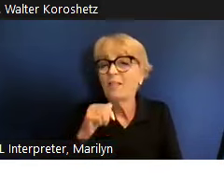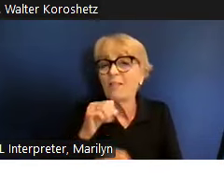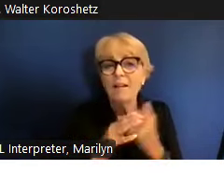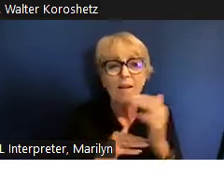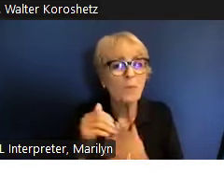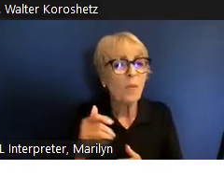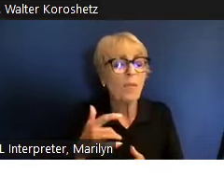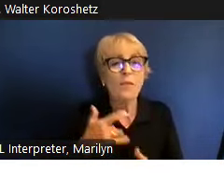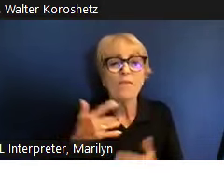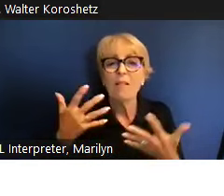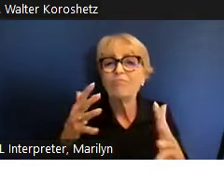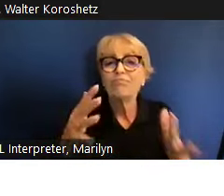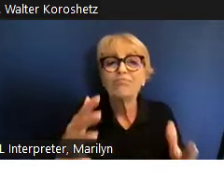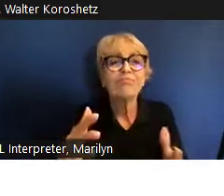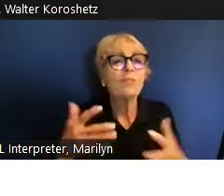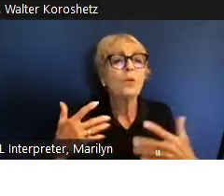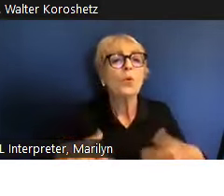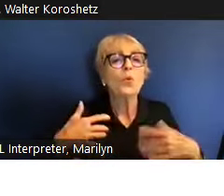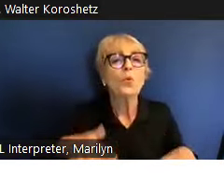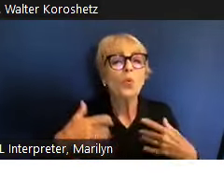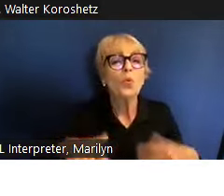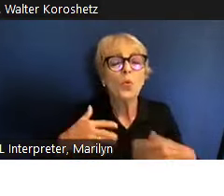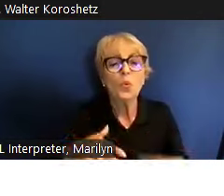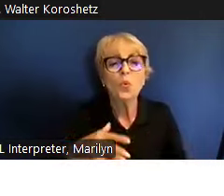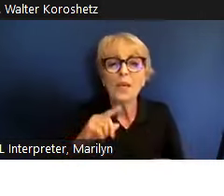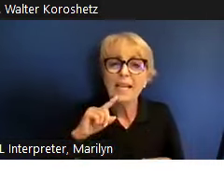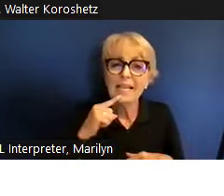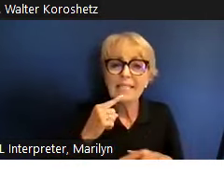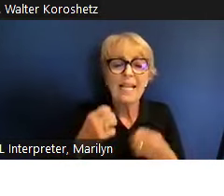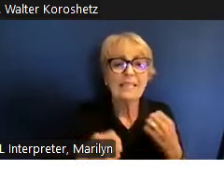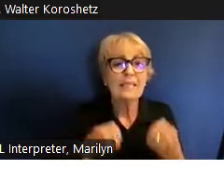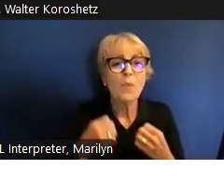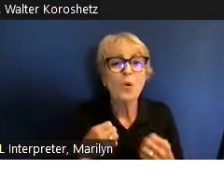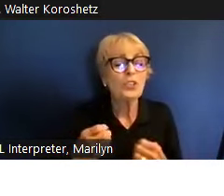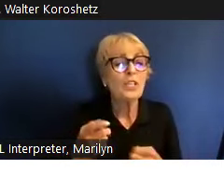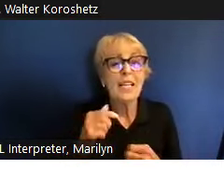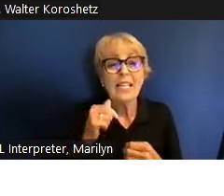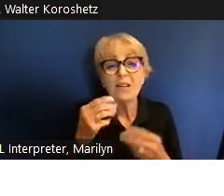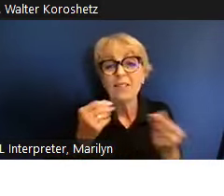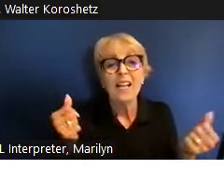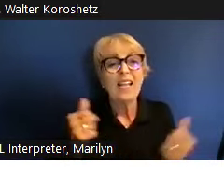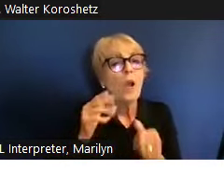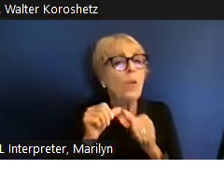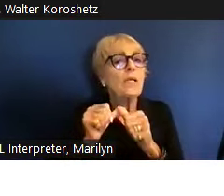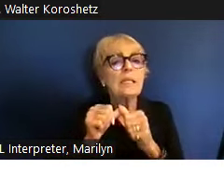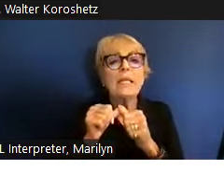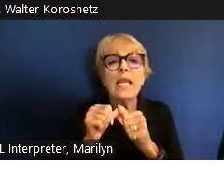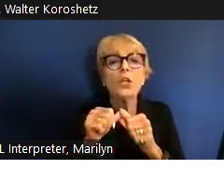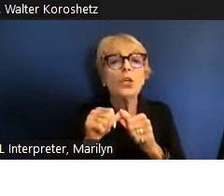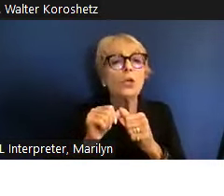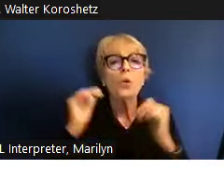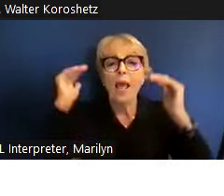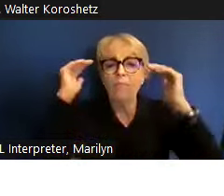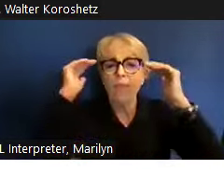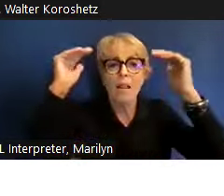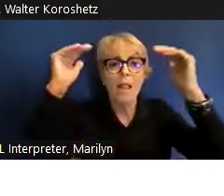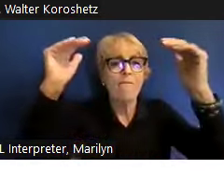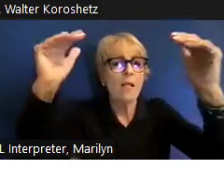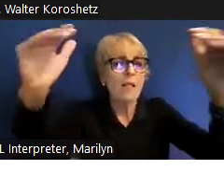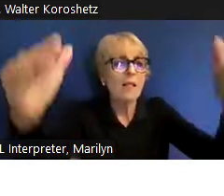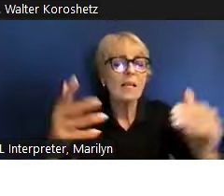and really, intense emotions, and you don't allow them to pass, they'll just continue at that level. And it really starts